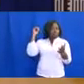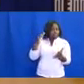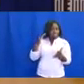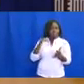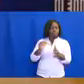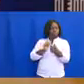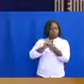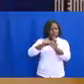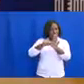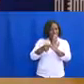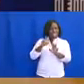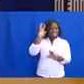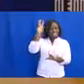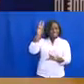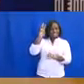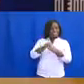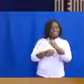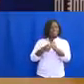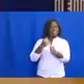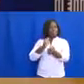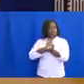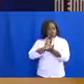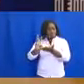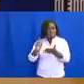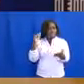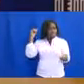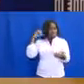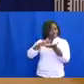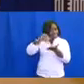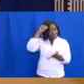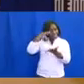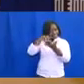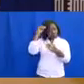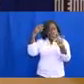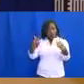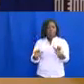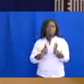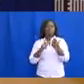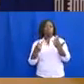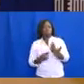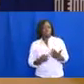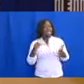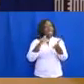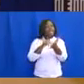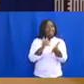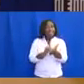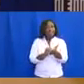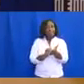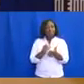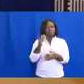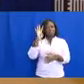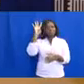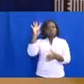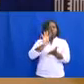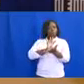begin a six-week period of learning to finish their respective programs. Subsequently, for a period of